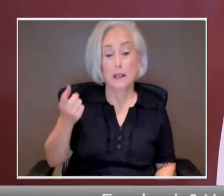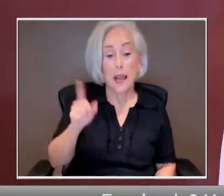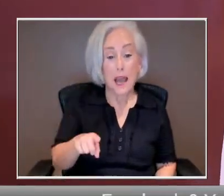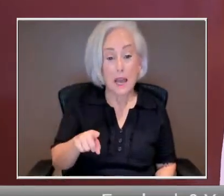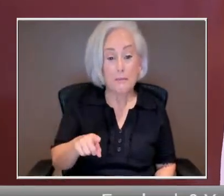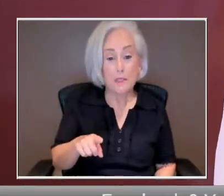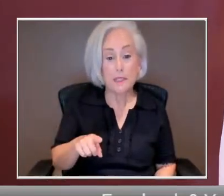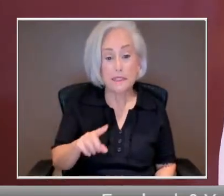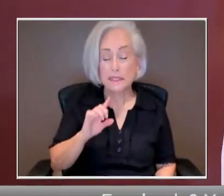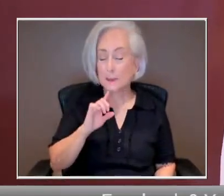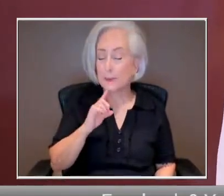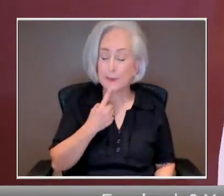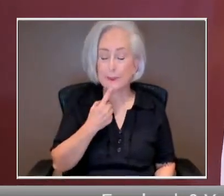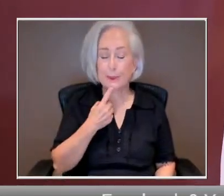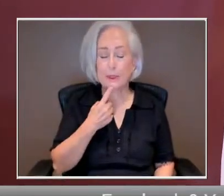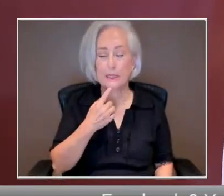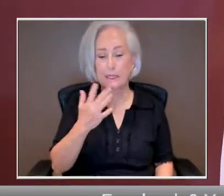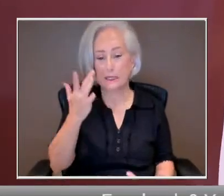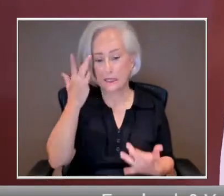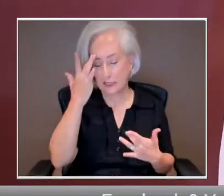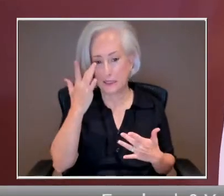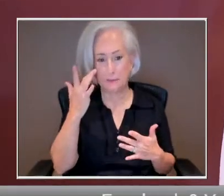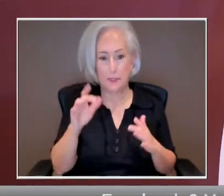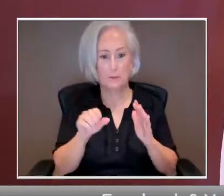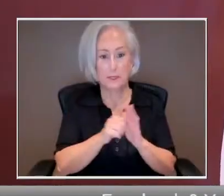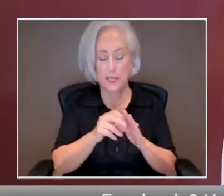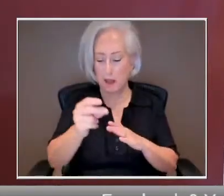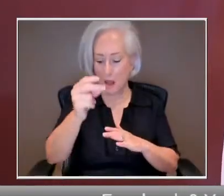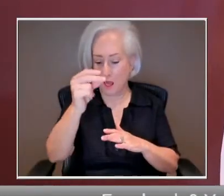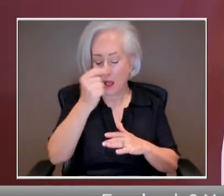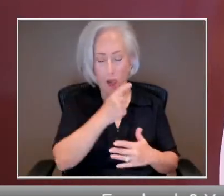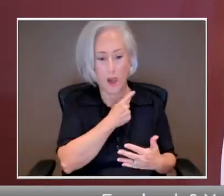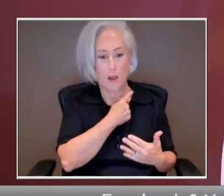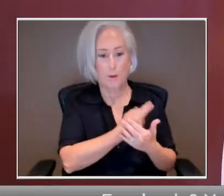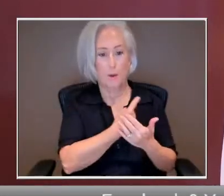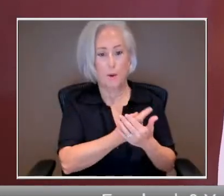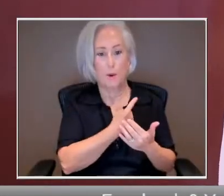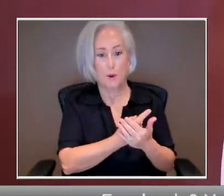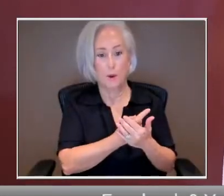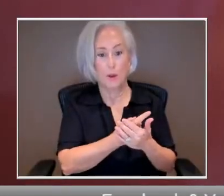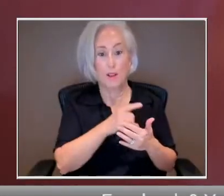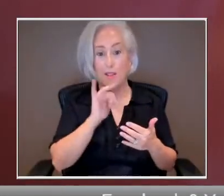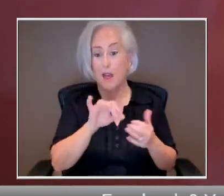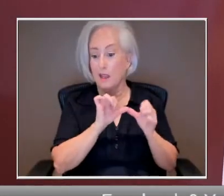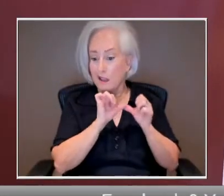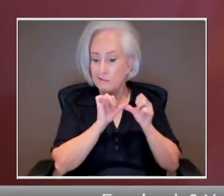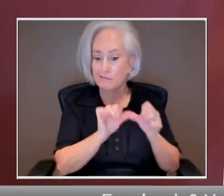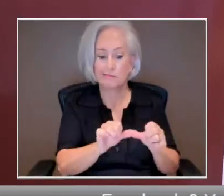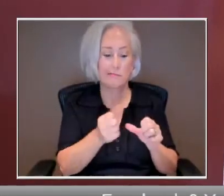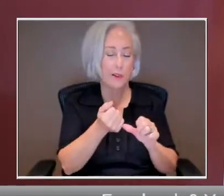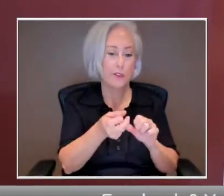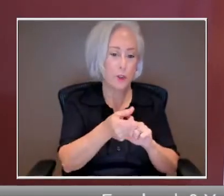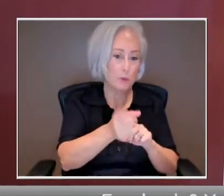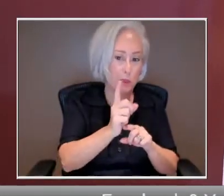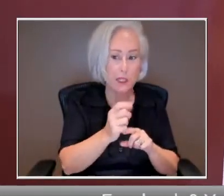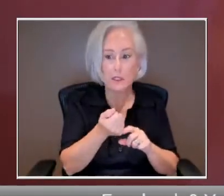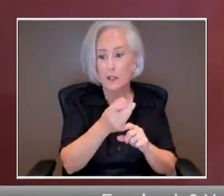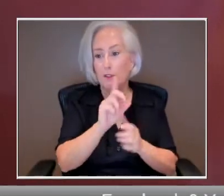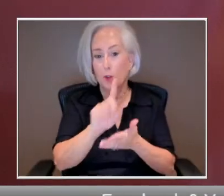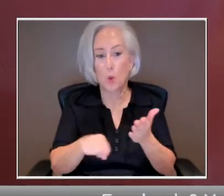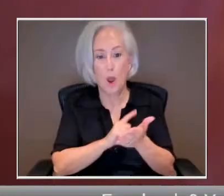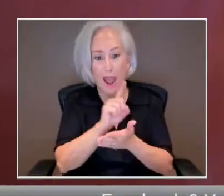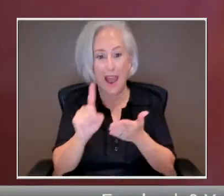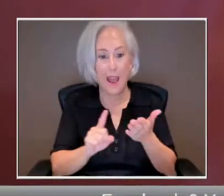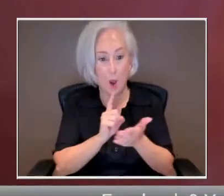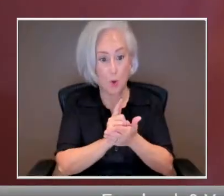symptoms, right? So when you have a sudden fast heart rate, those symptoms can go on for like a few minutes to a few hours. And after